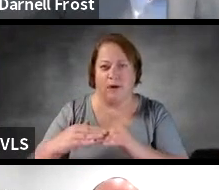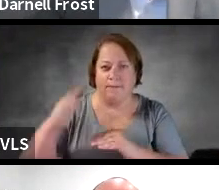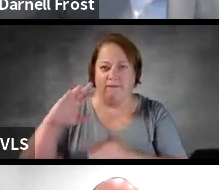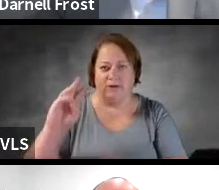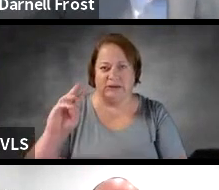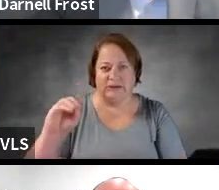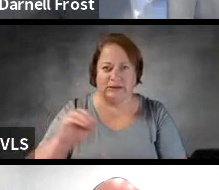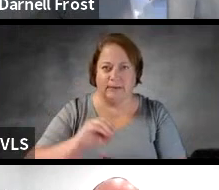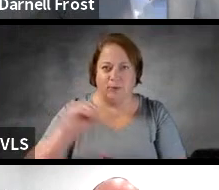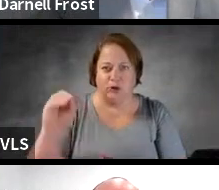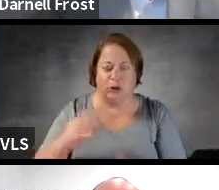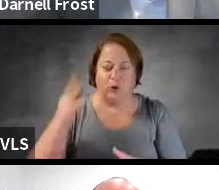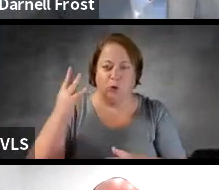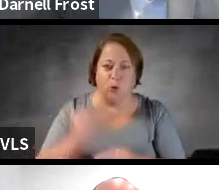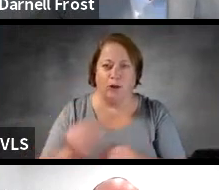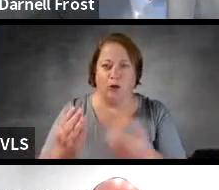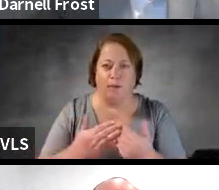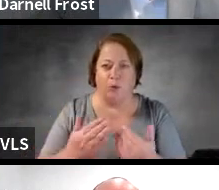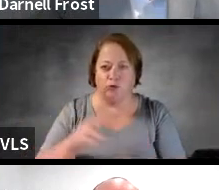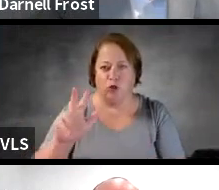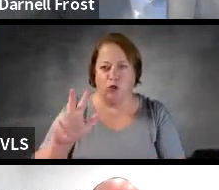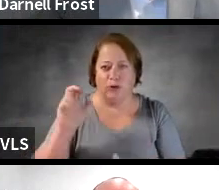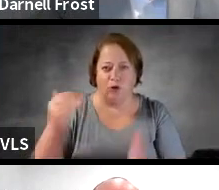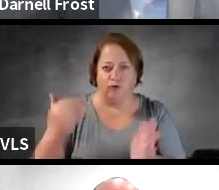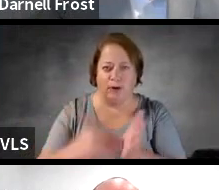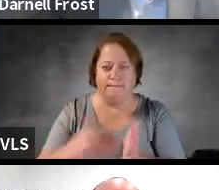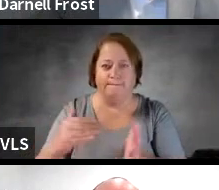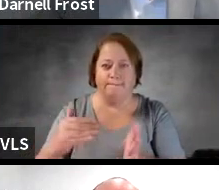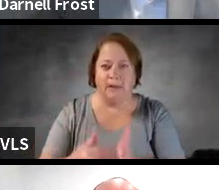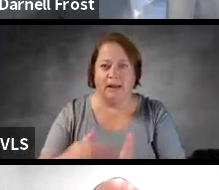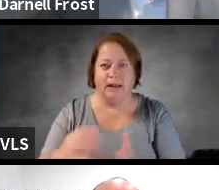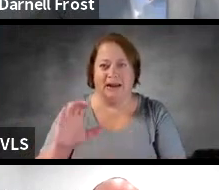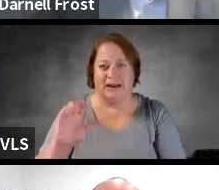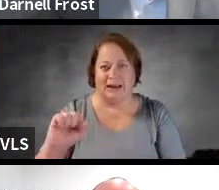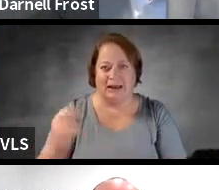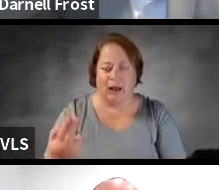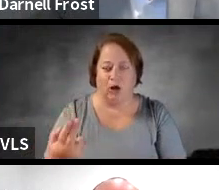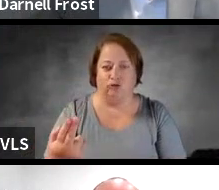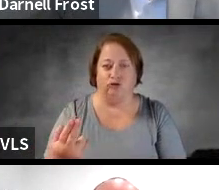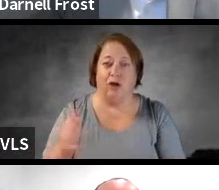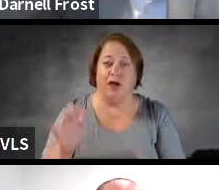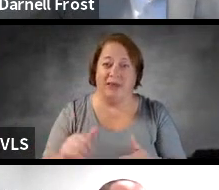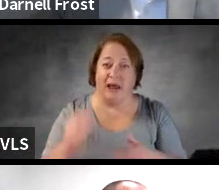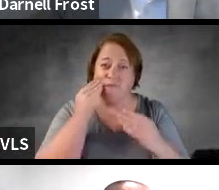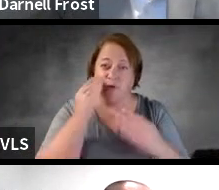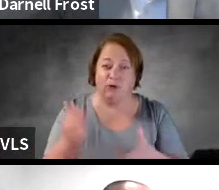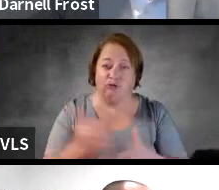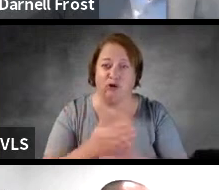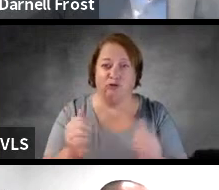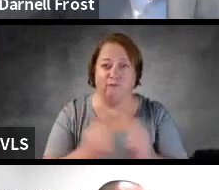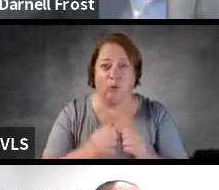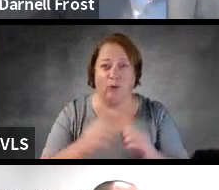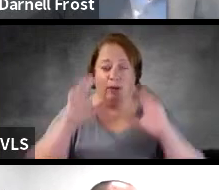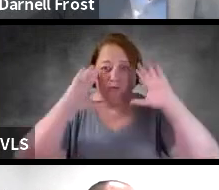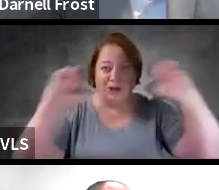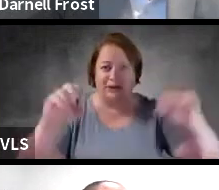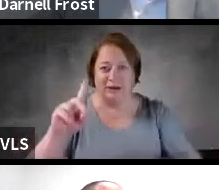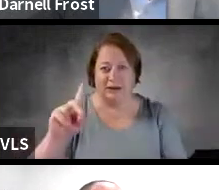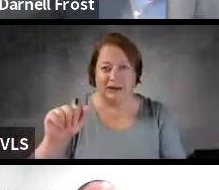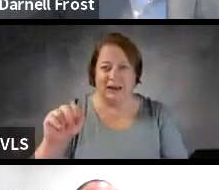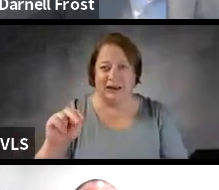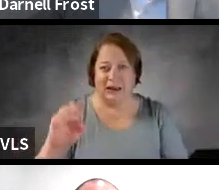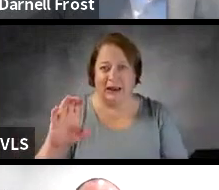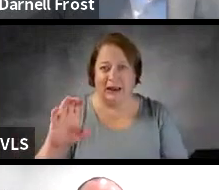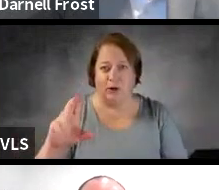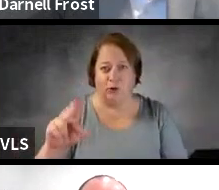60%, totaling near the $300 million in cash. I shared the following information with President Dan Cuneo, who